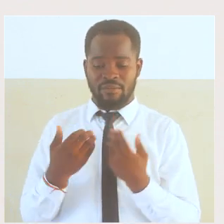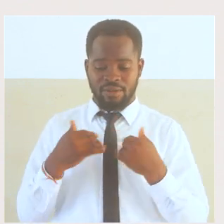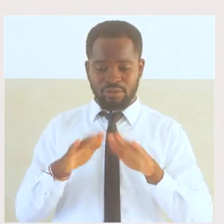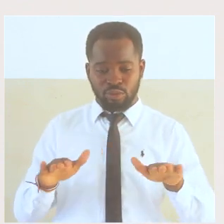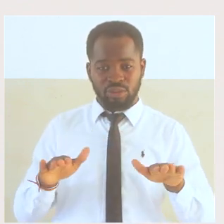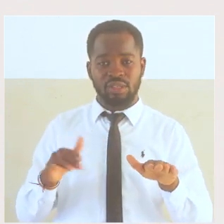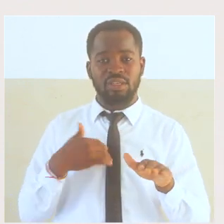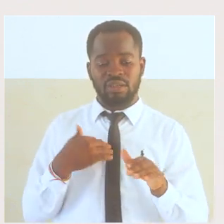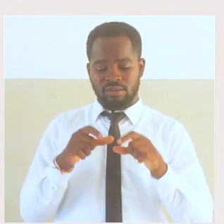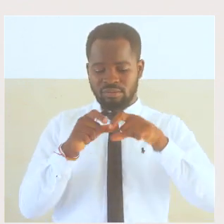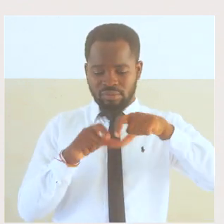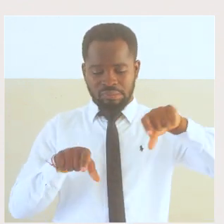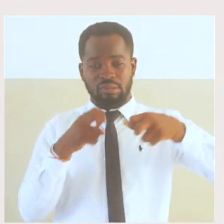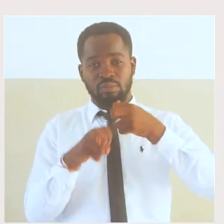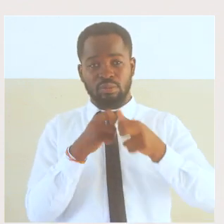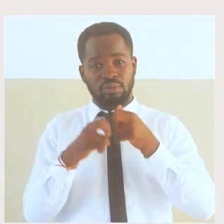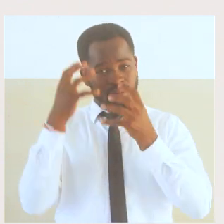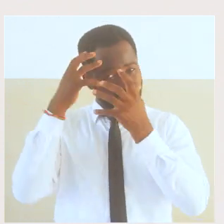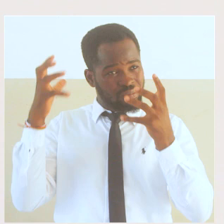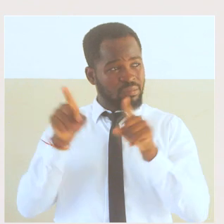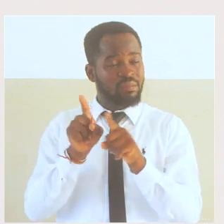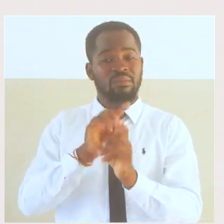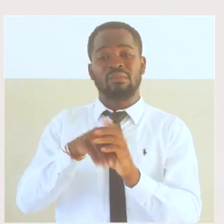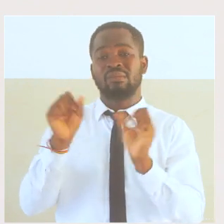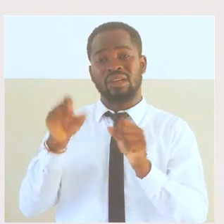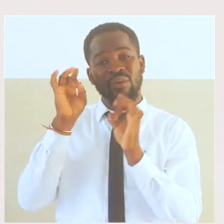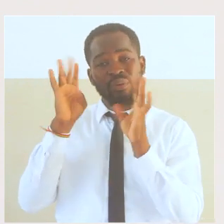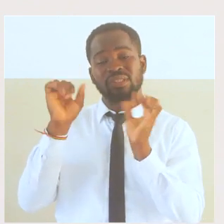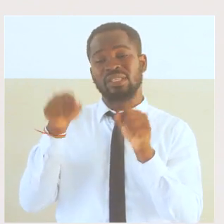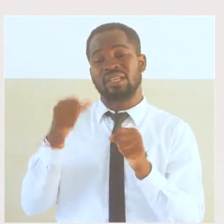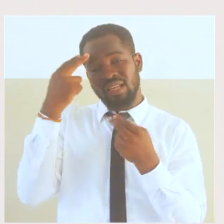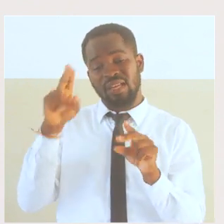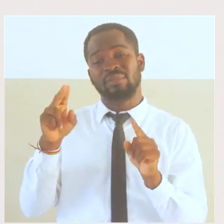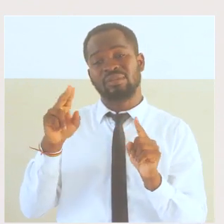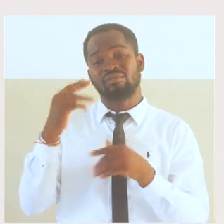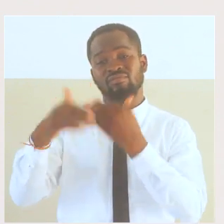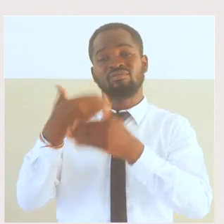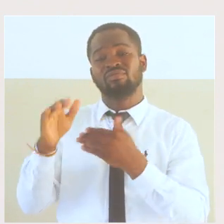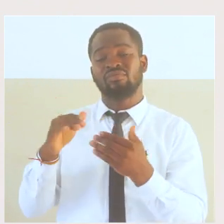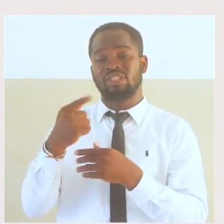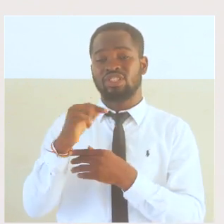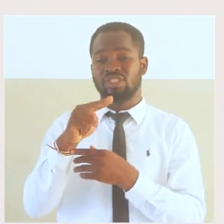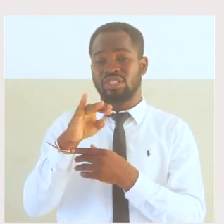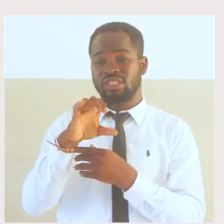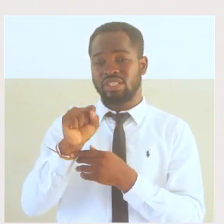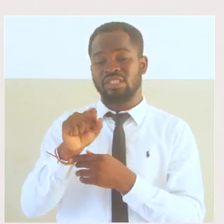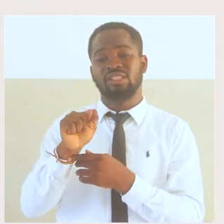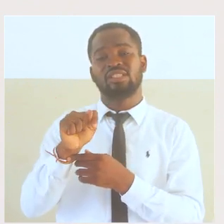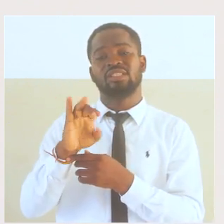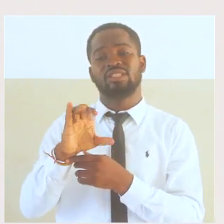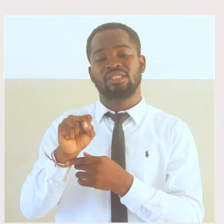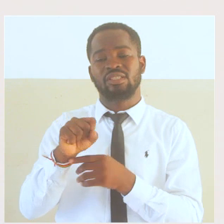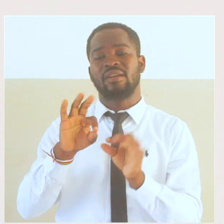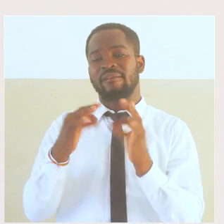of the neural tube, you don't have any defects. But then it's not guaranteed anyway, but then it reduces the risk of you